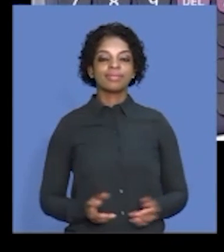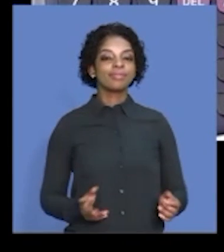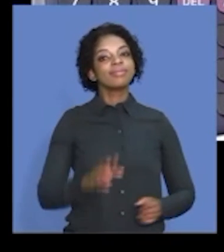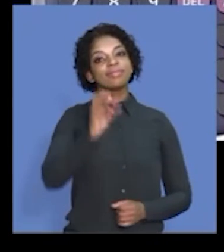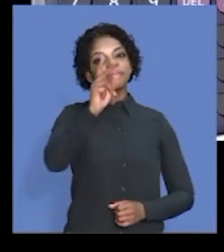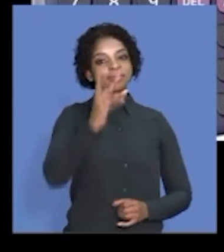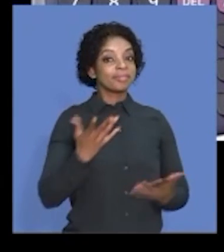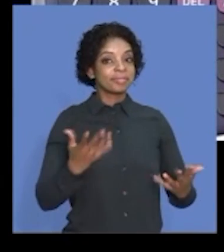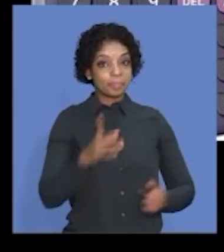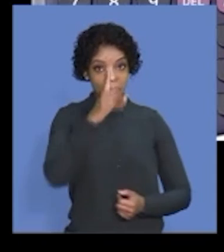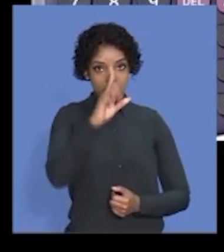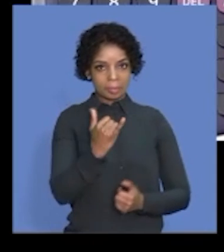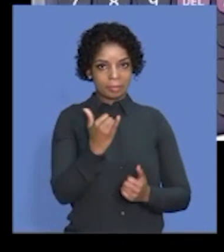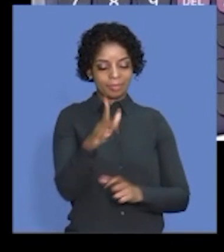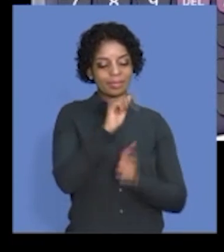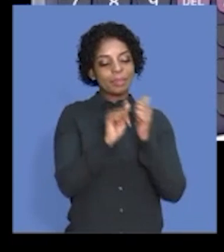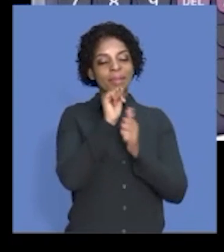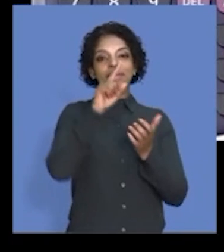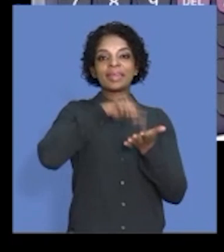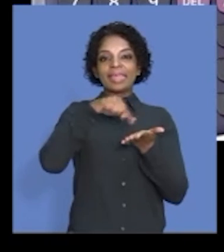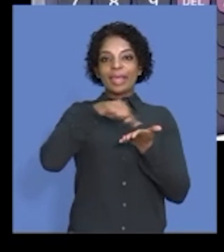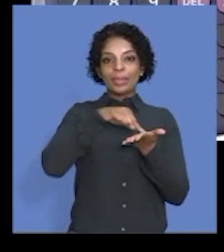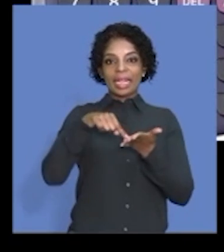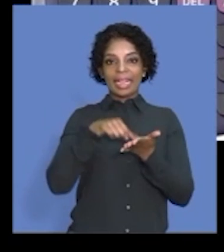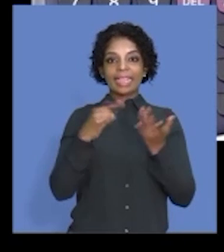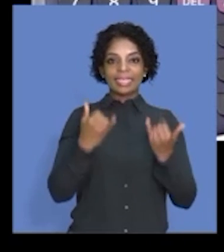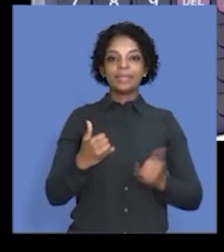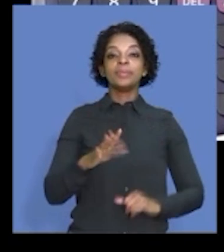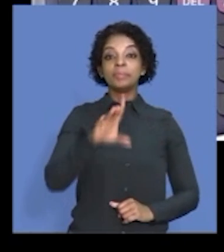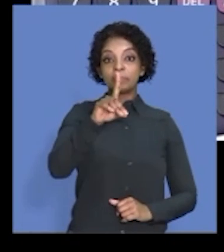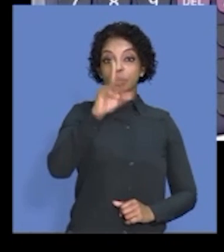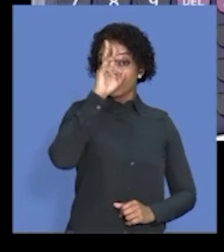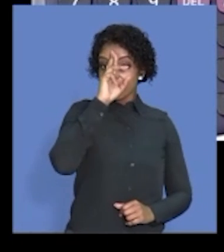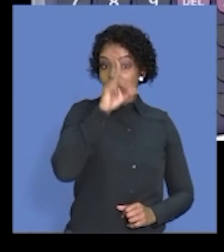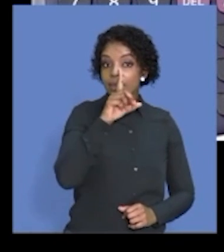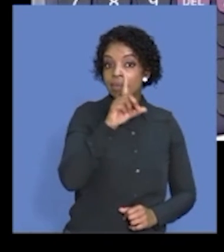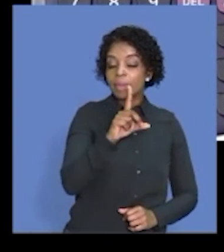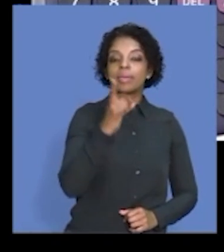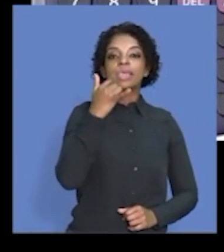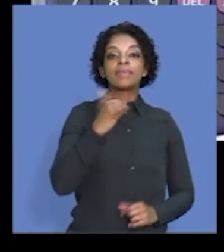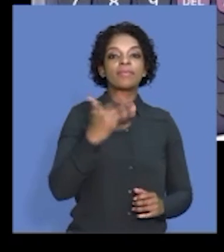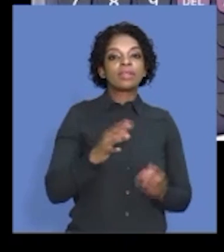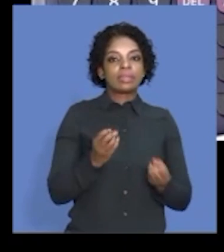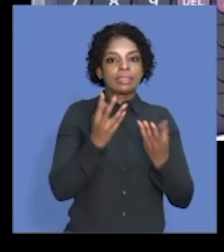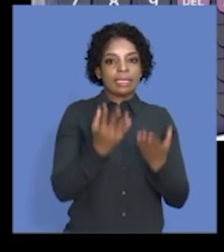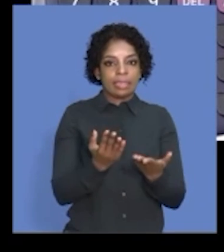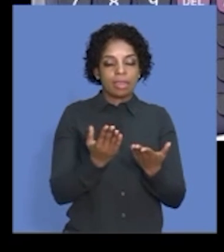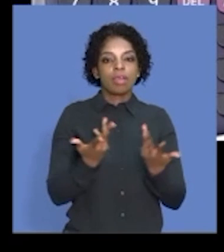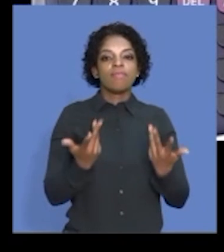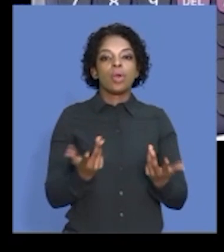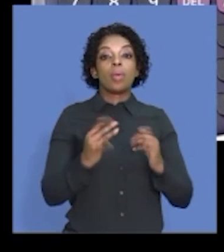calculator now. Remember, when you are given the provision for bad debts as an adjustment in terms